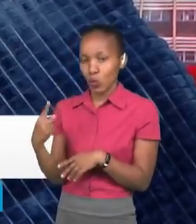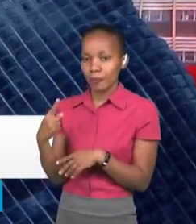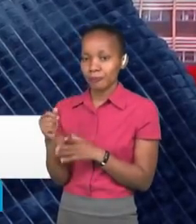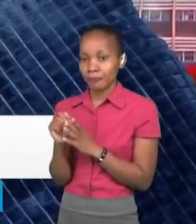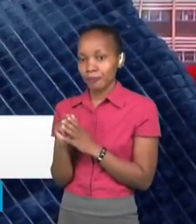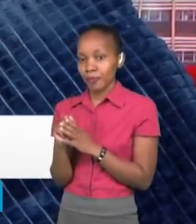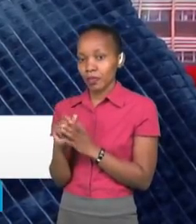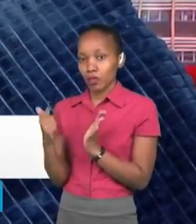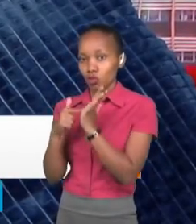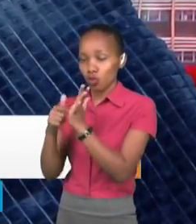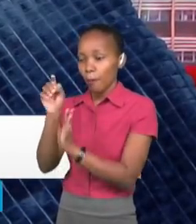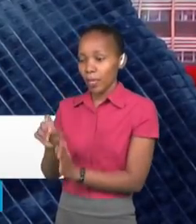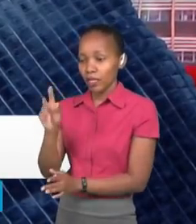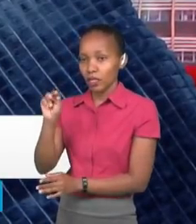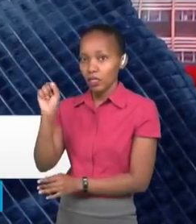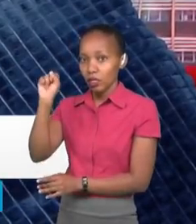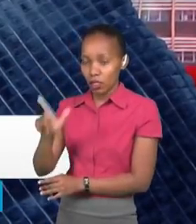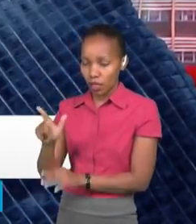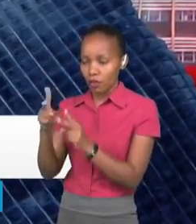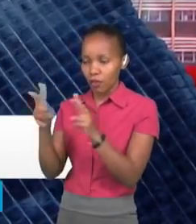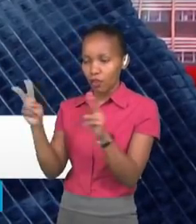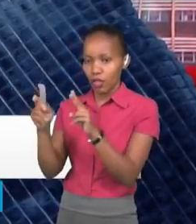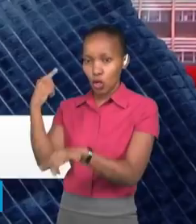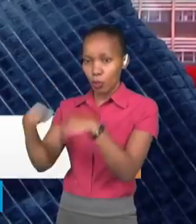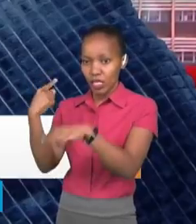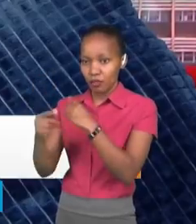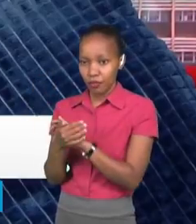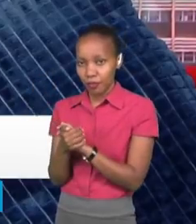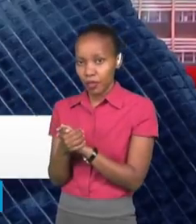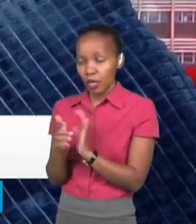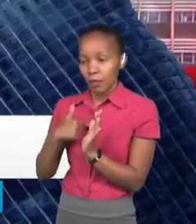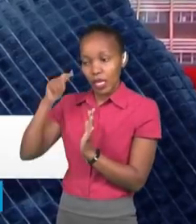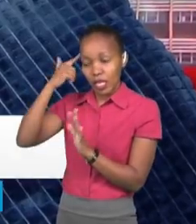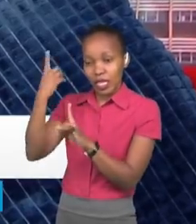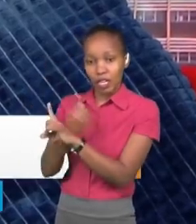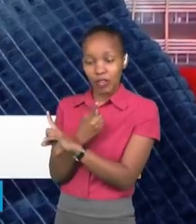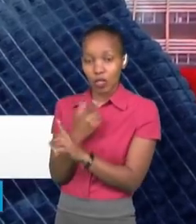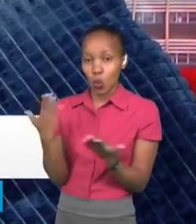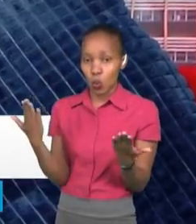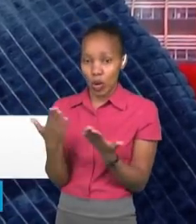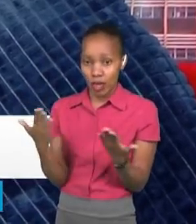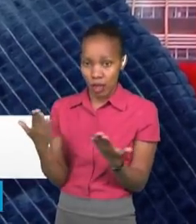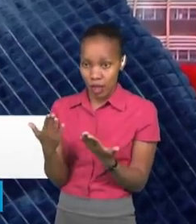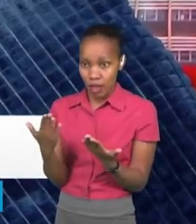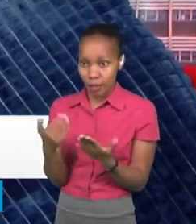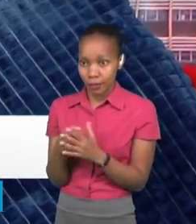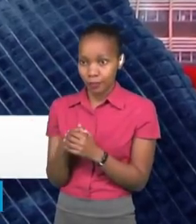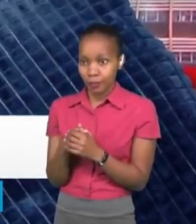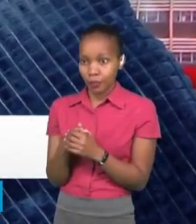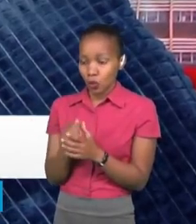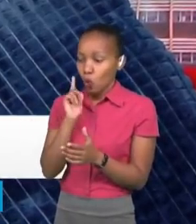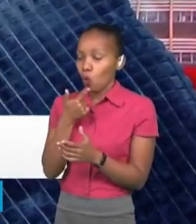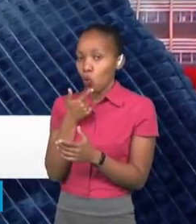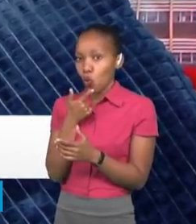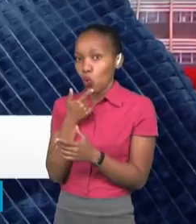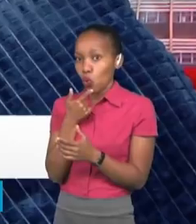to show that NSL is very competitive. Okay. I think the difference now will be who is